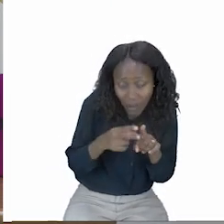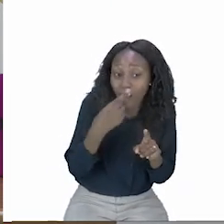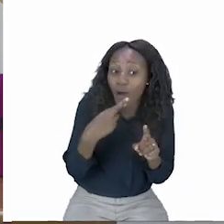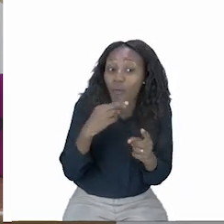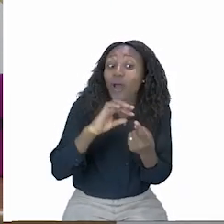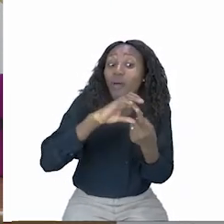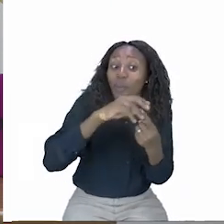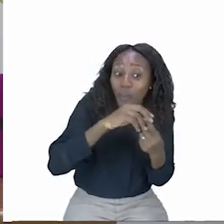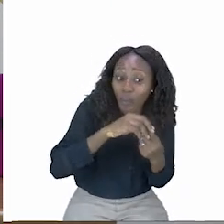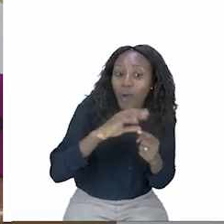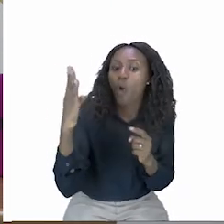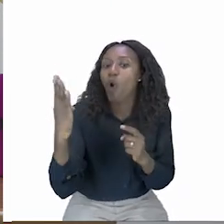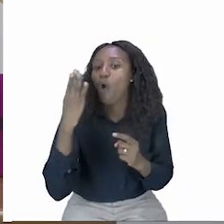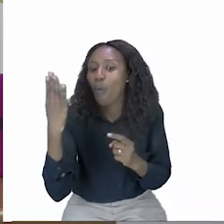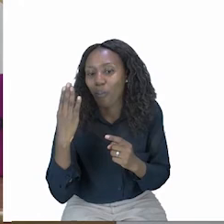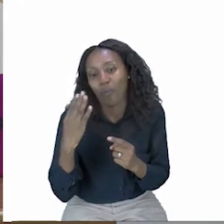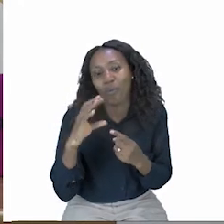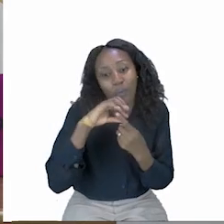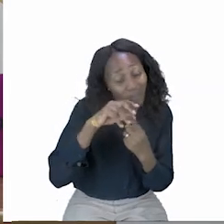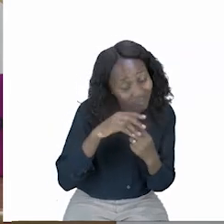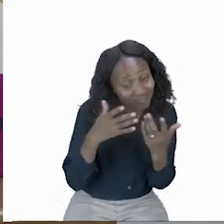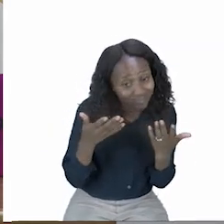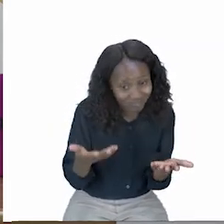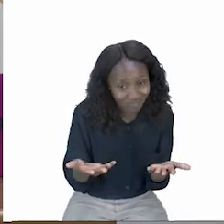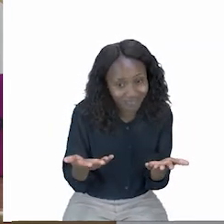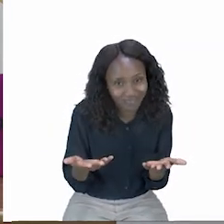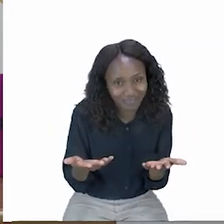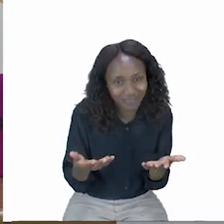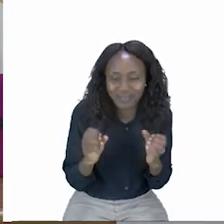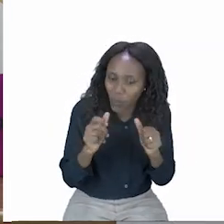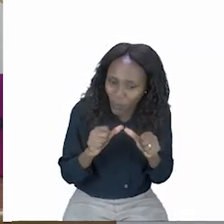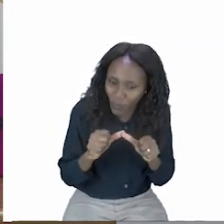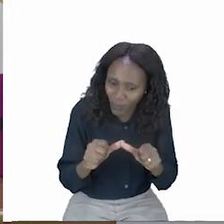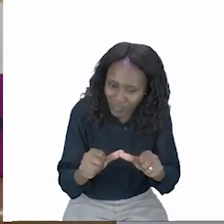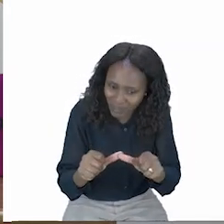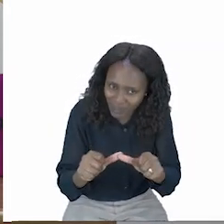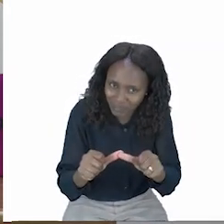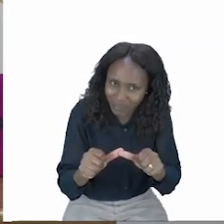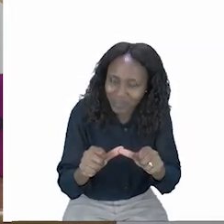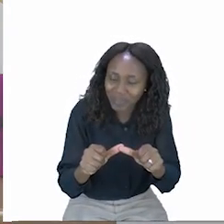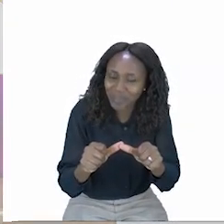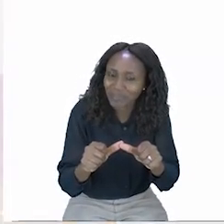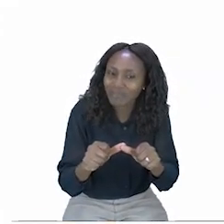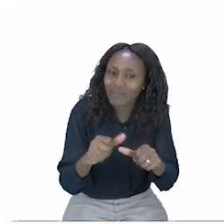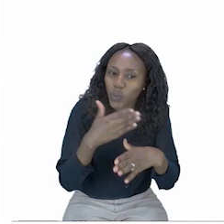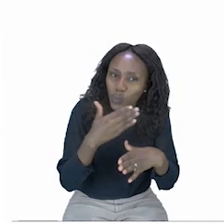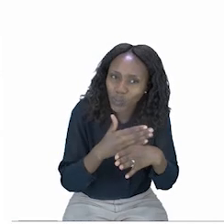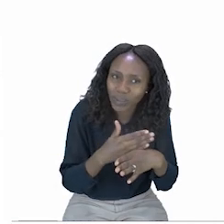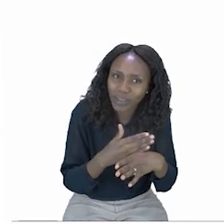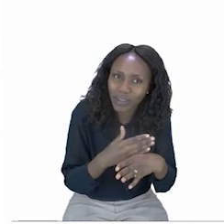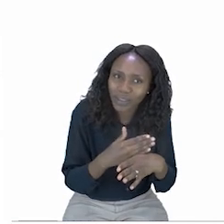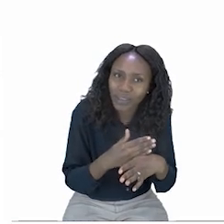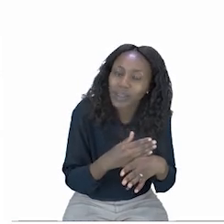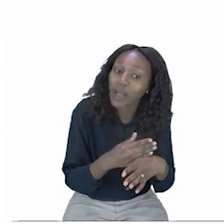my blue answer counter. Let's now move on to the last one. Let's take a look at our exercise. It is asking